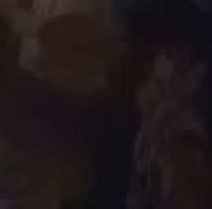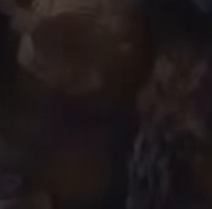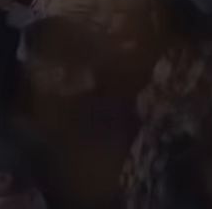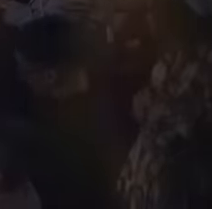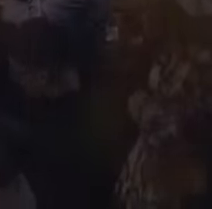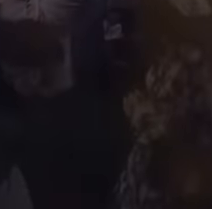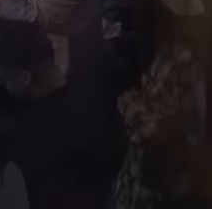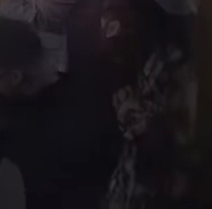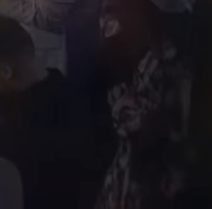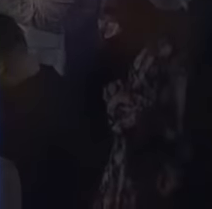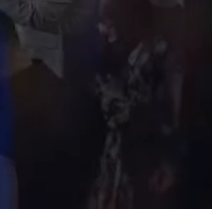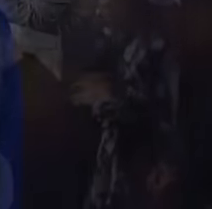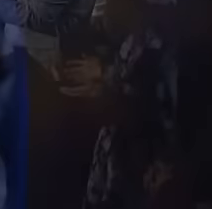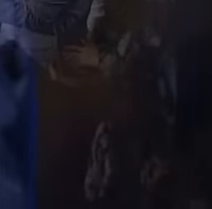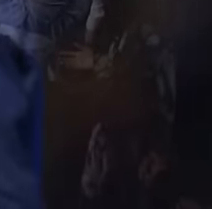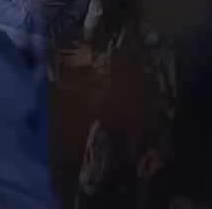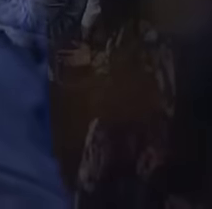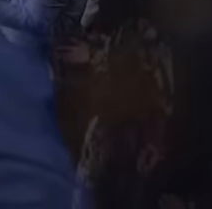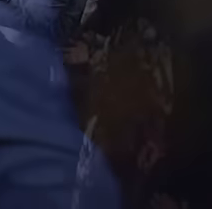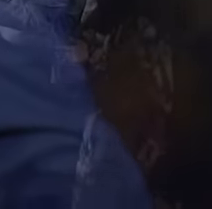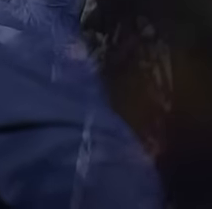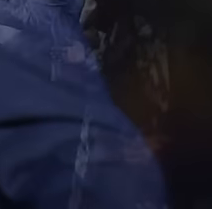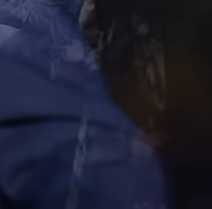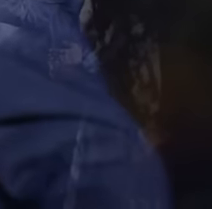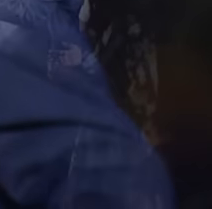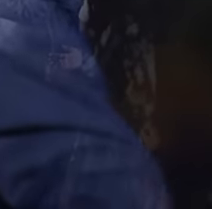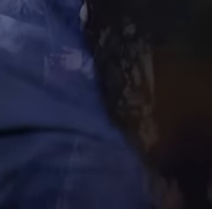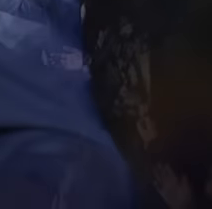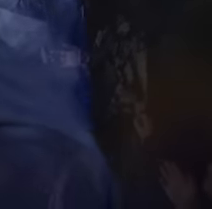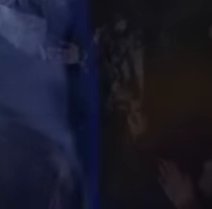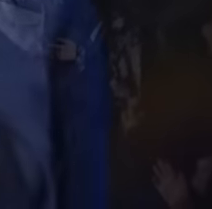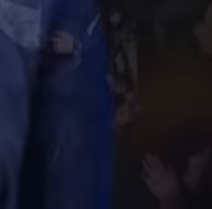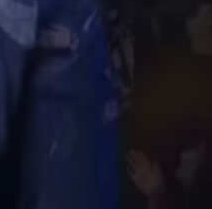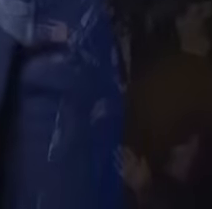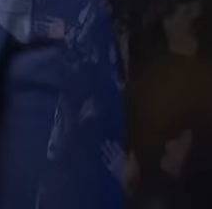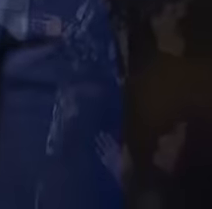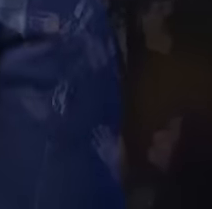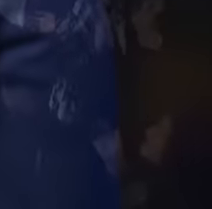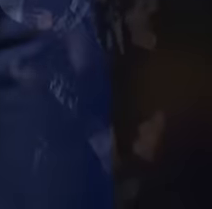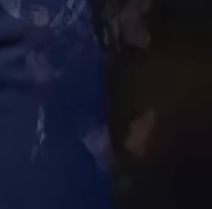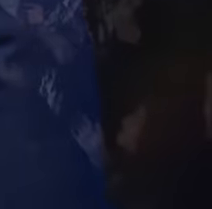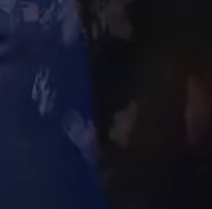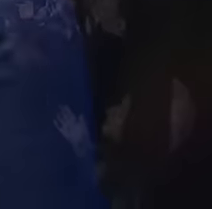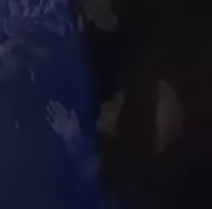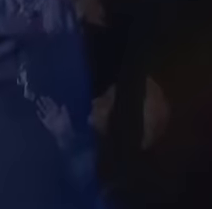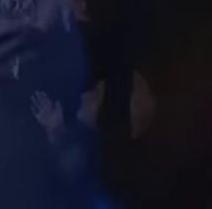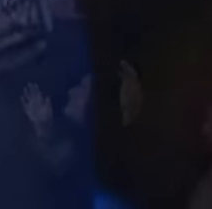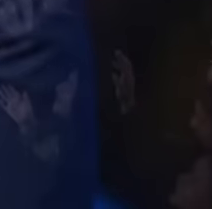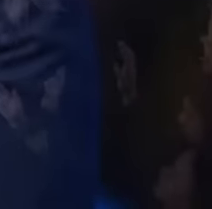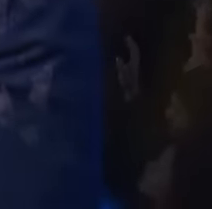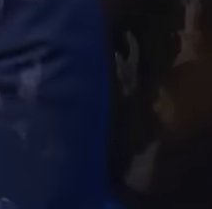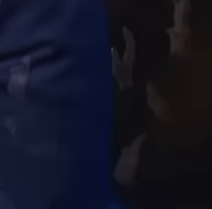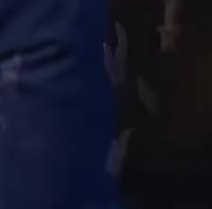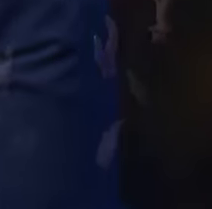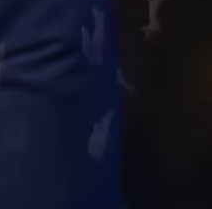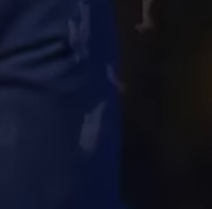Enter into His gates. Thanksgiving brings us to the gates of